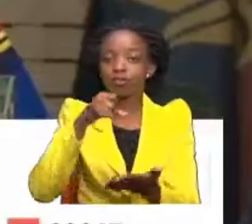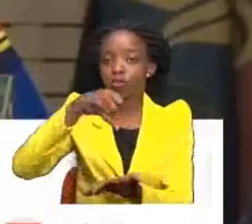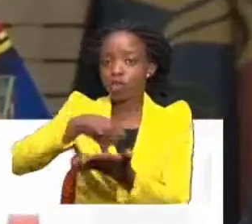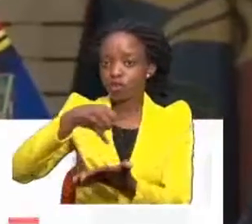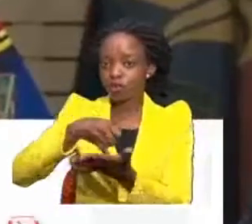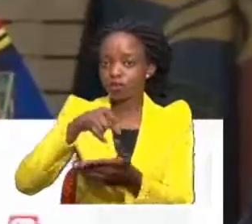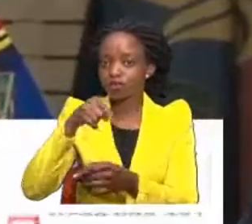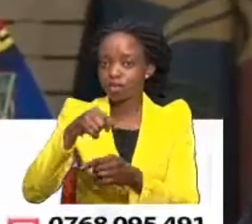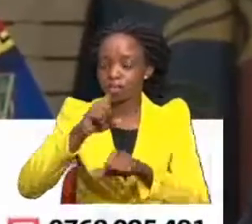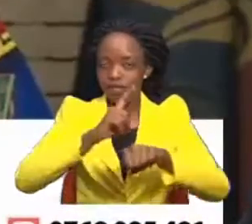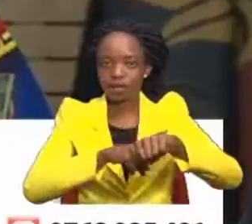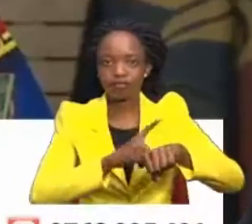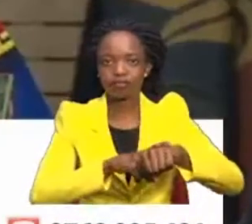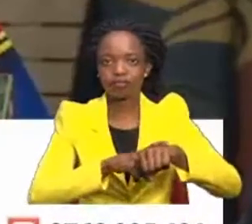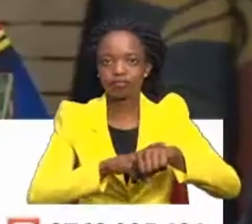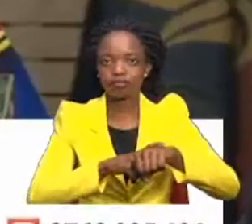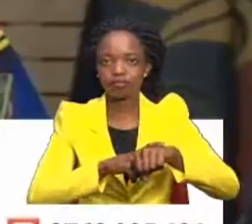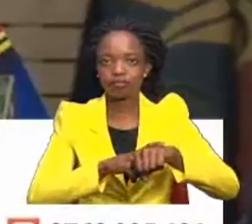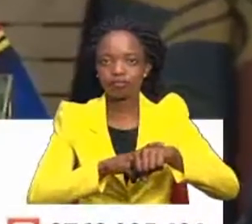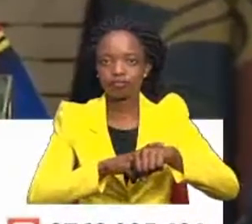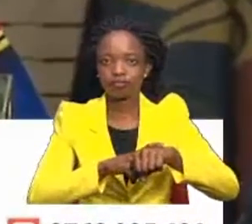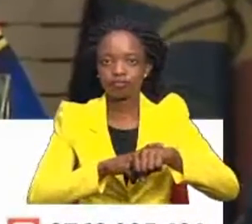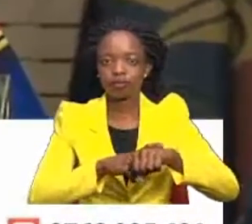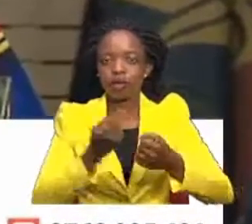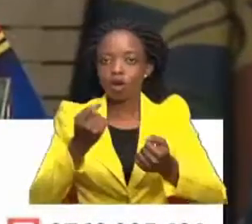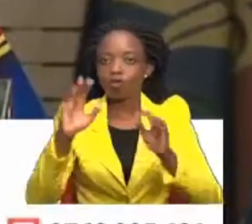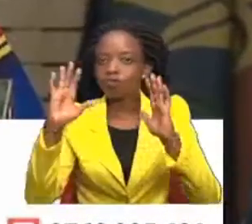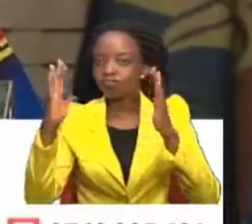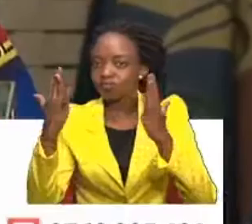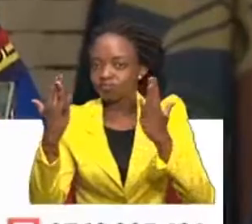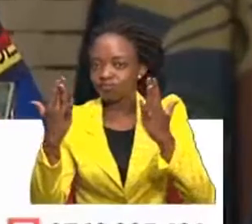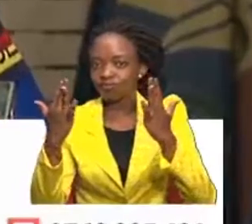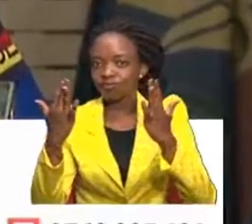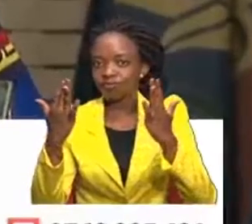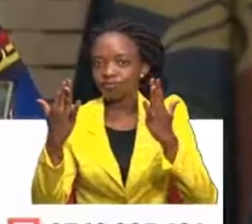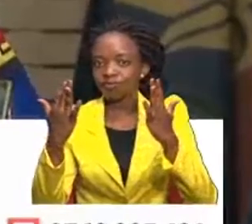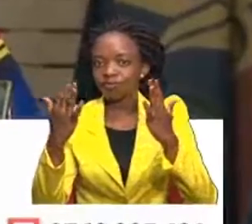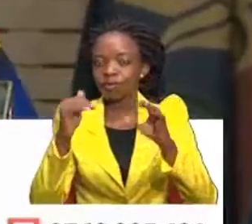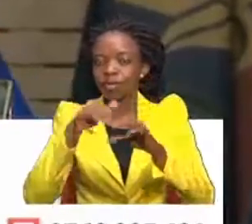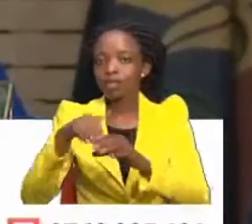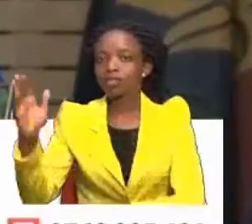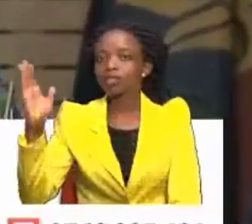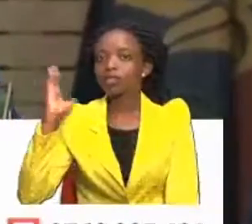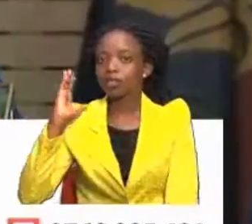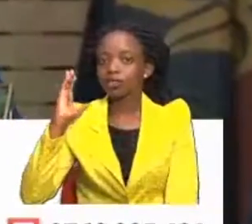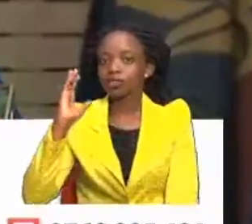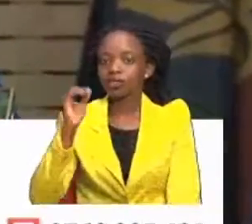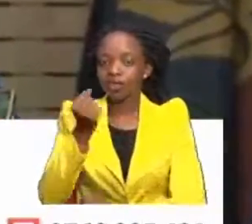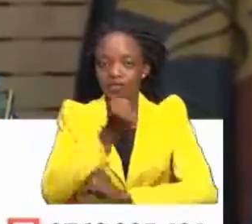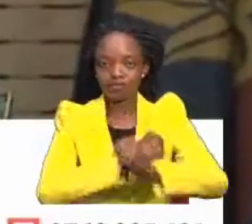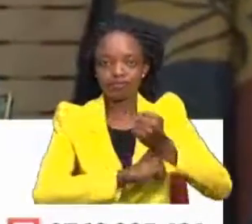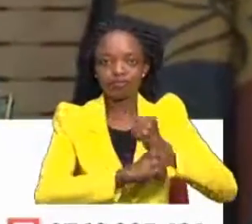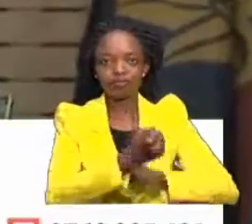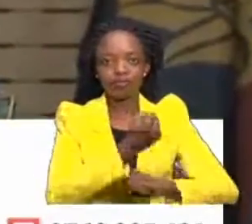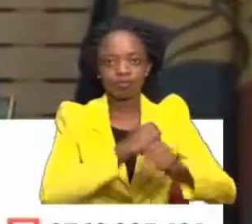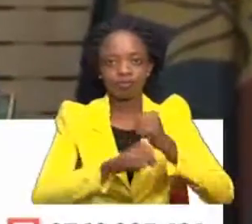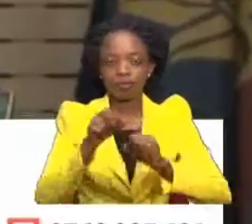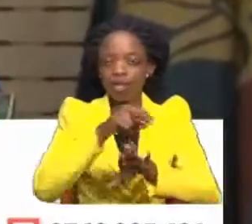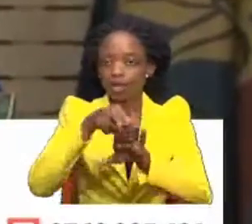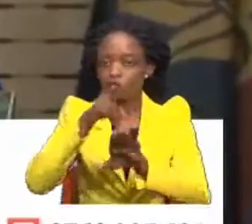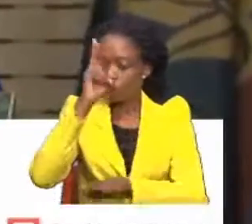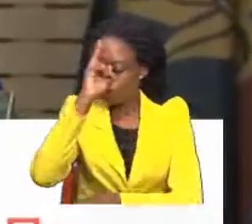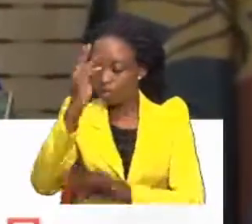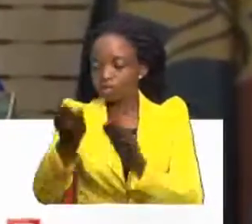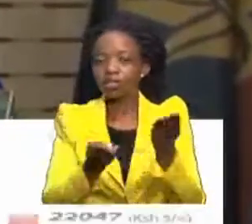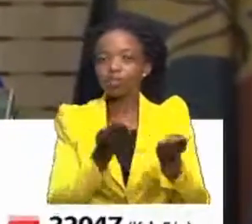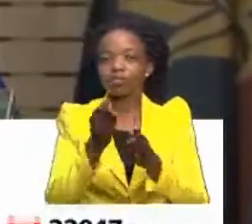this period of festivity in the security operations. The National Police Service